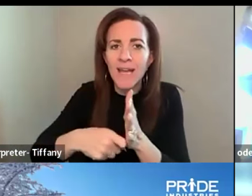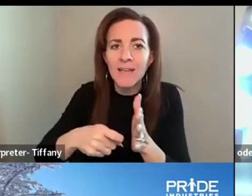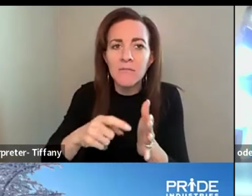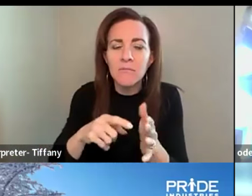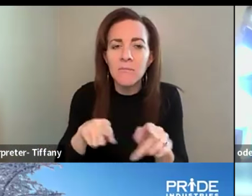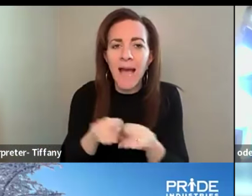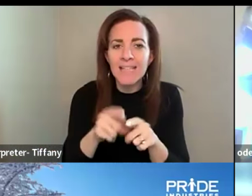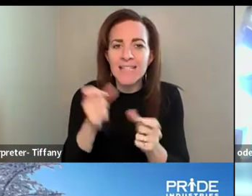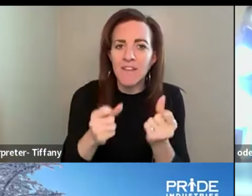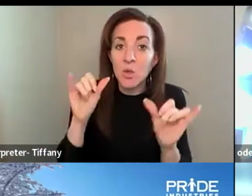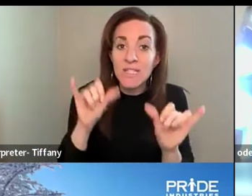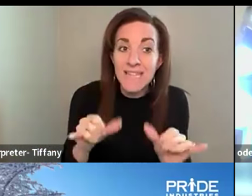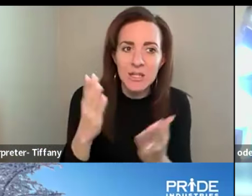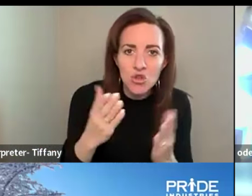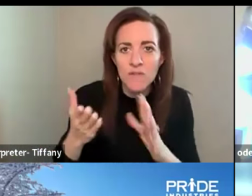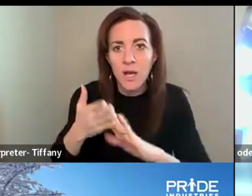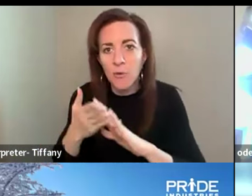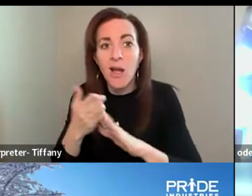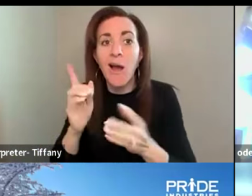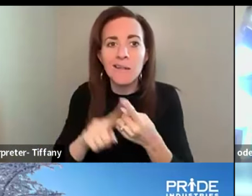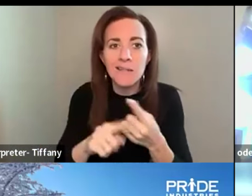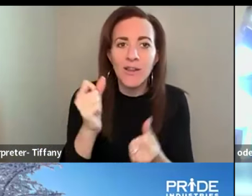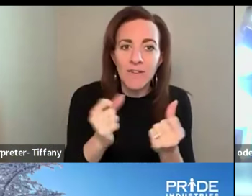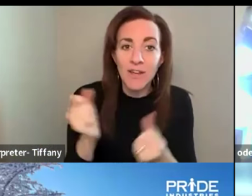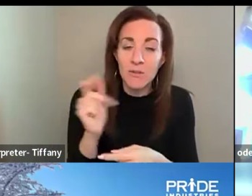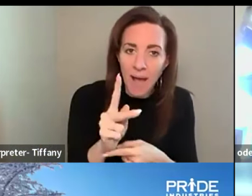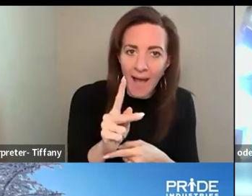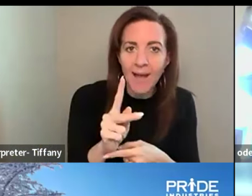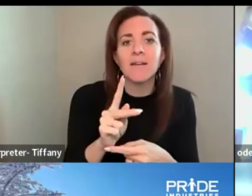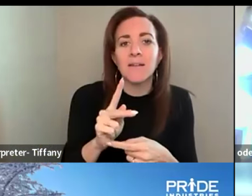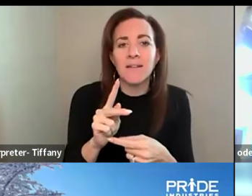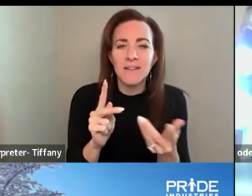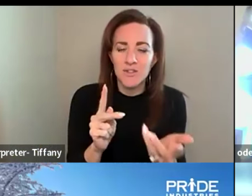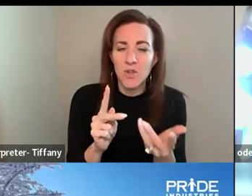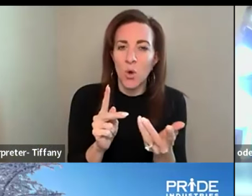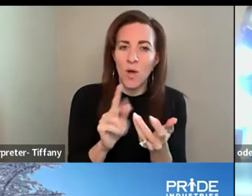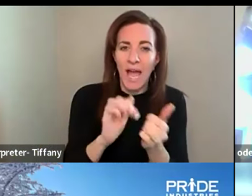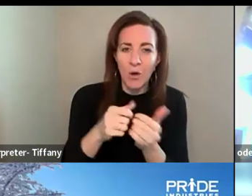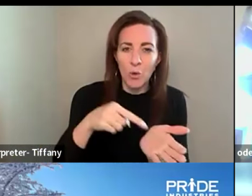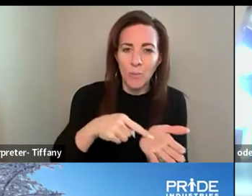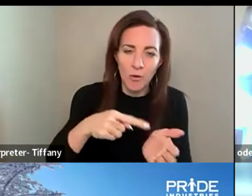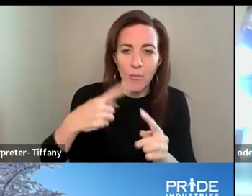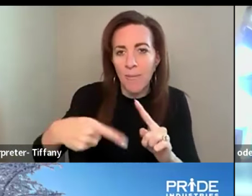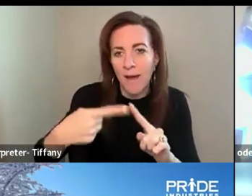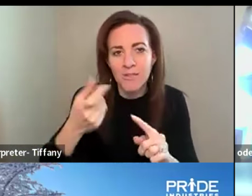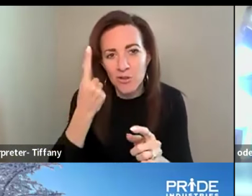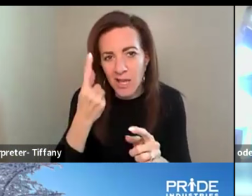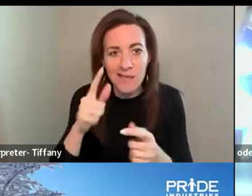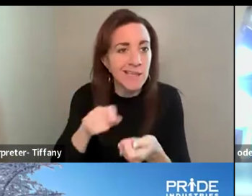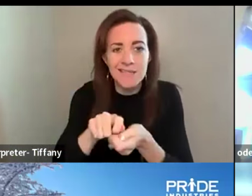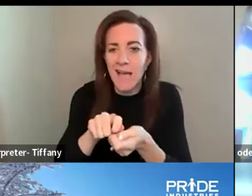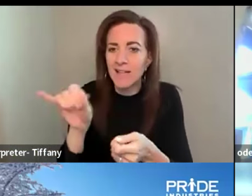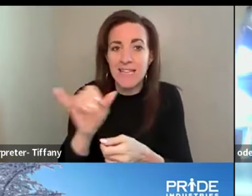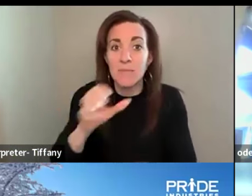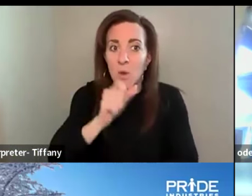The way you bill miles, I understand, is exactly the same as the old methodology. So I won't cover that here. So what is a